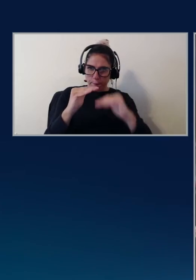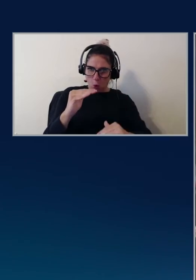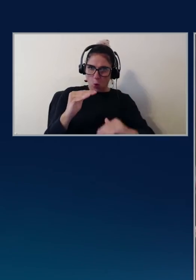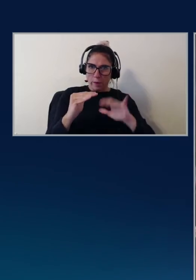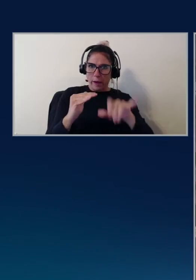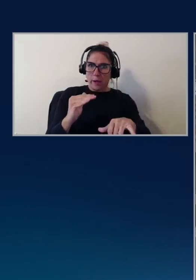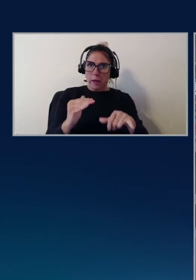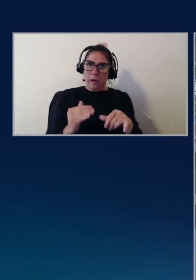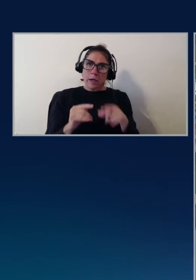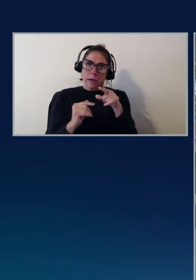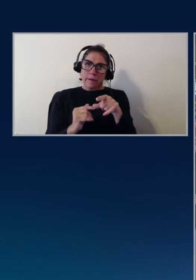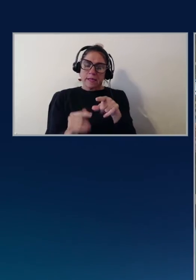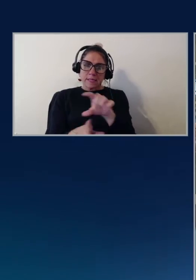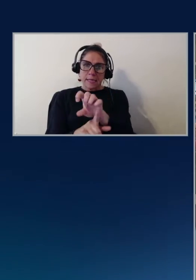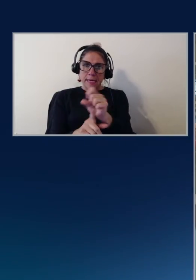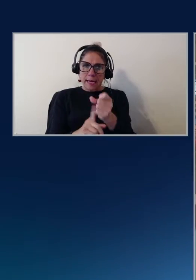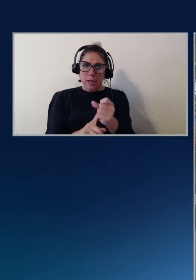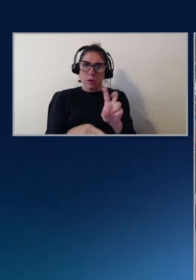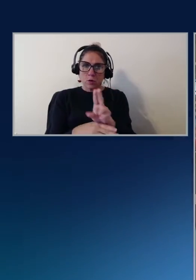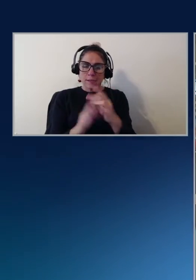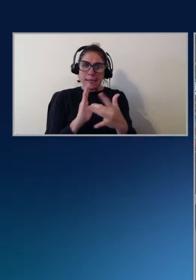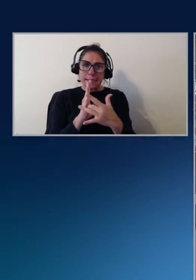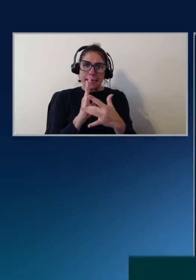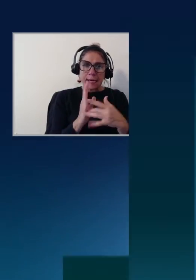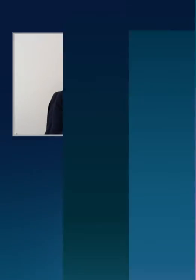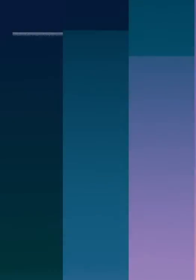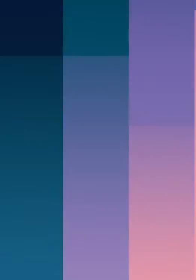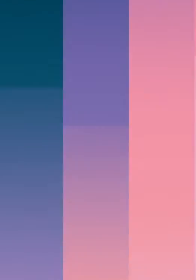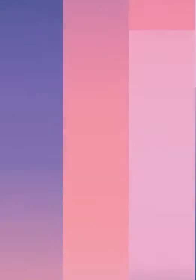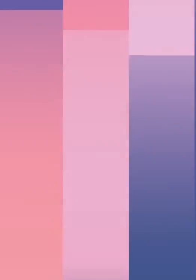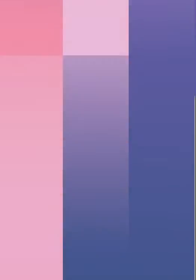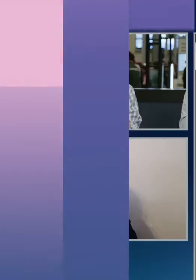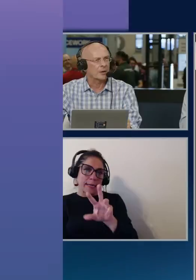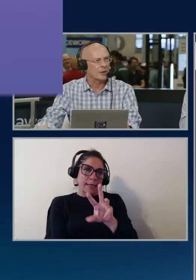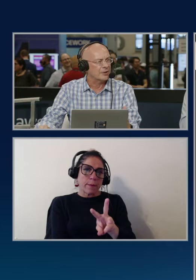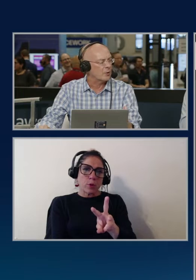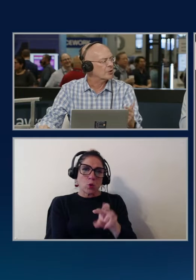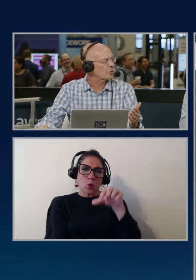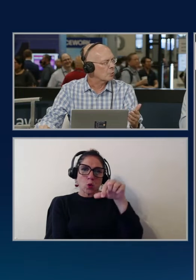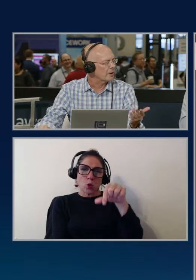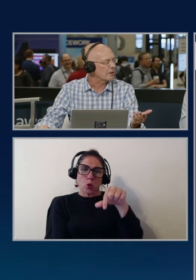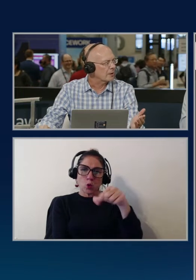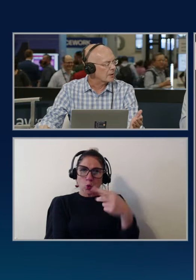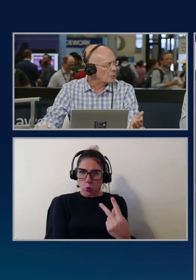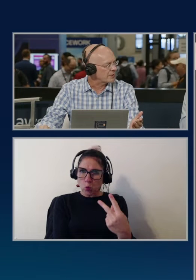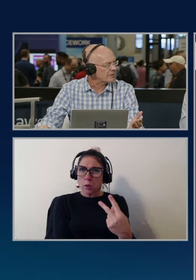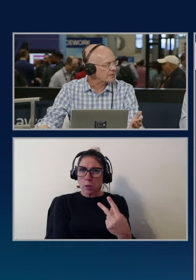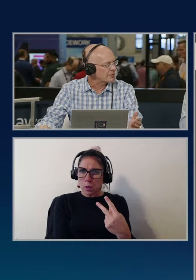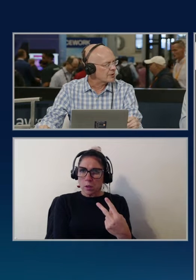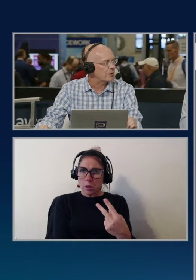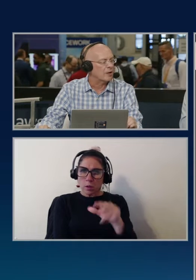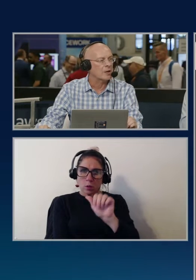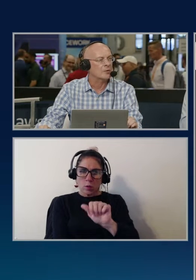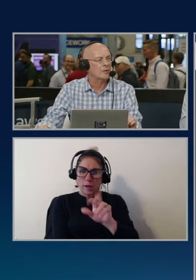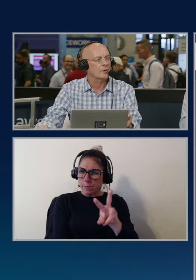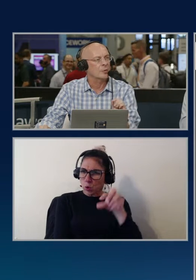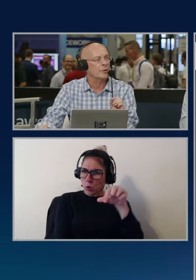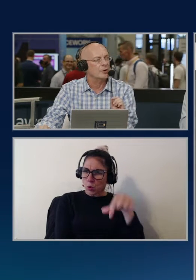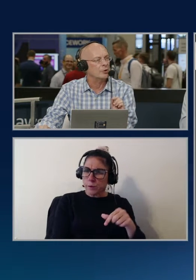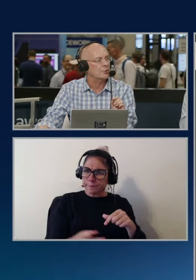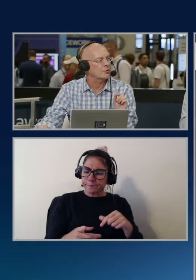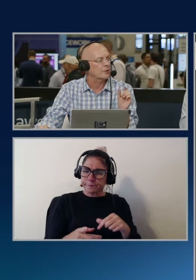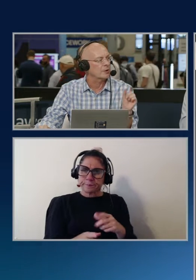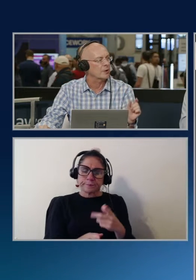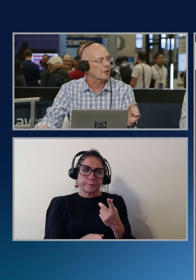case, we will be using a technique which is called AWQ, activation weight quantization, and we will